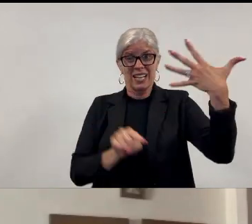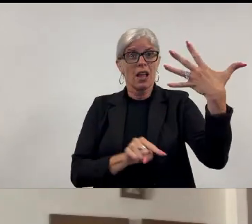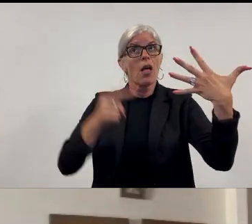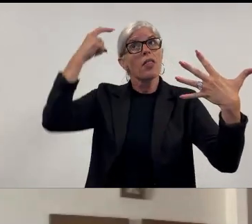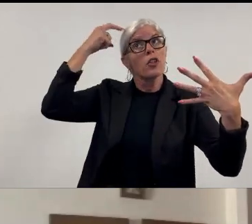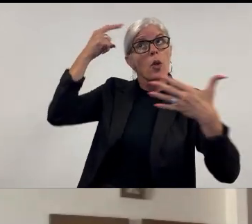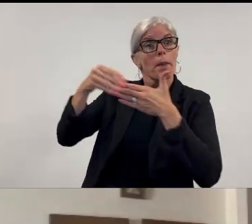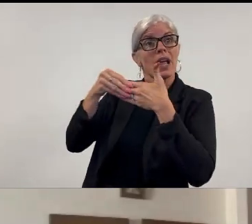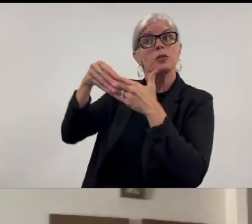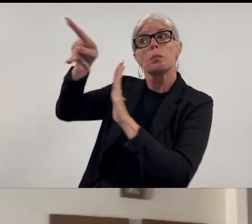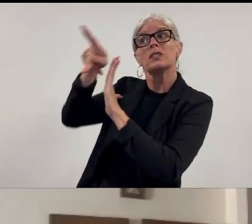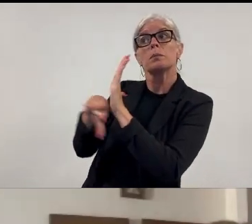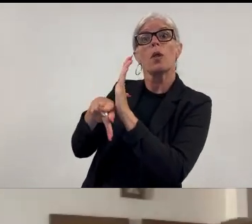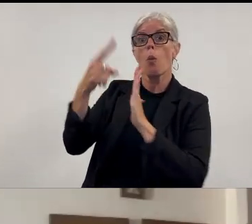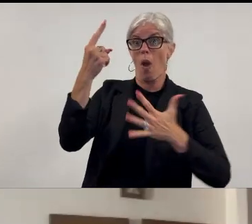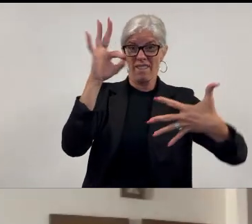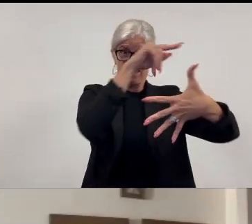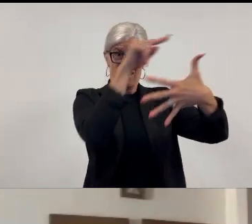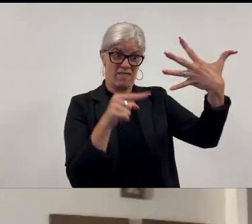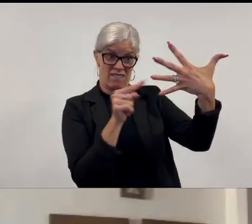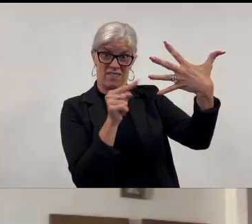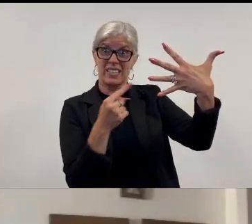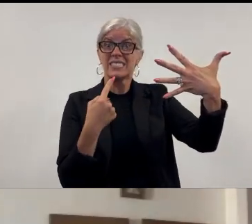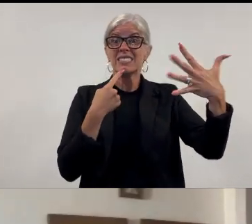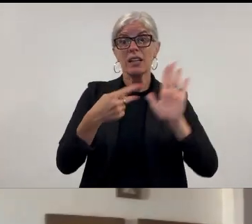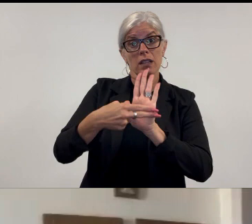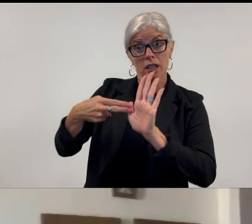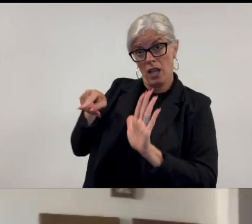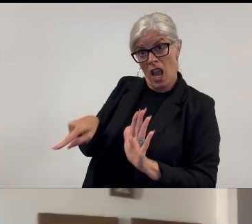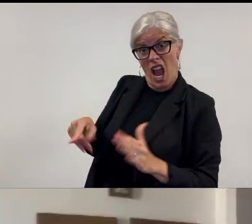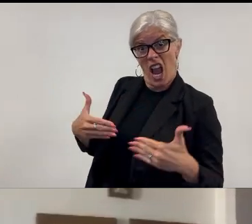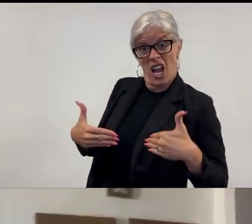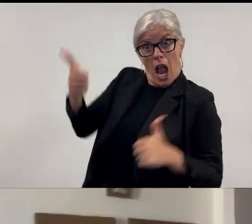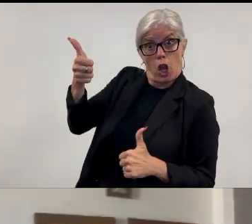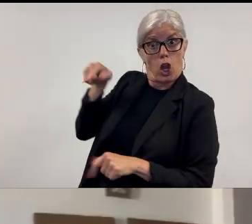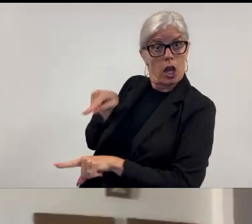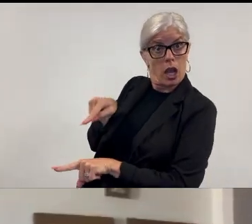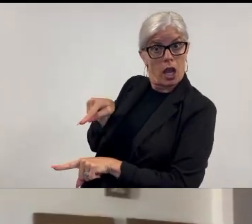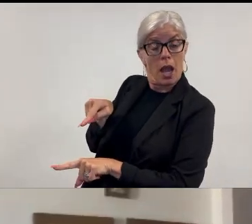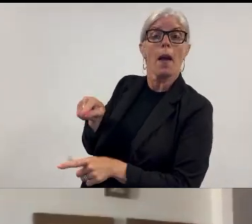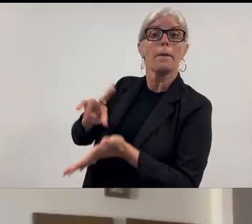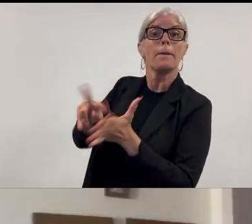10 neuroplastic principles, is that the younger you are, the better it is for